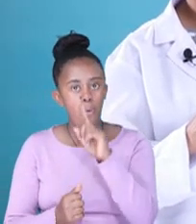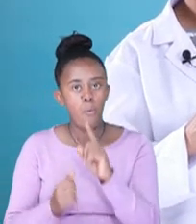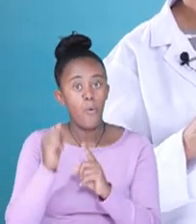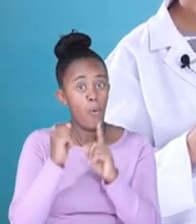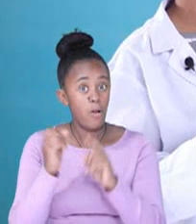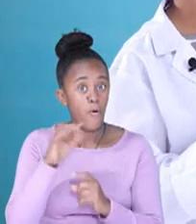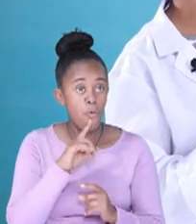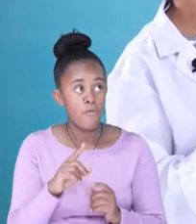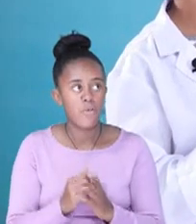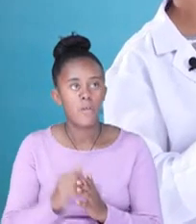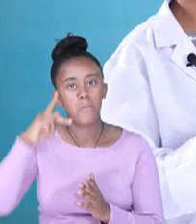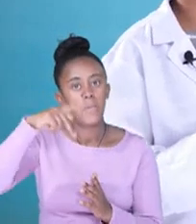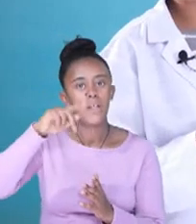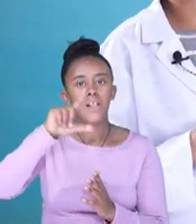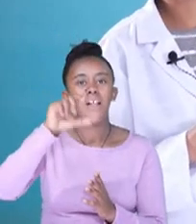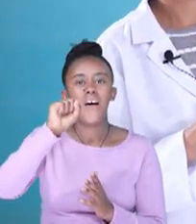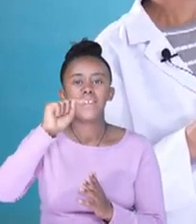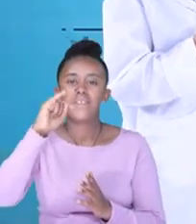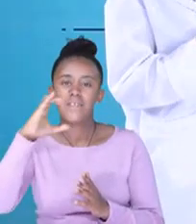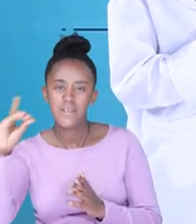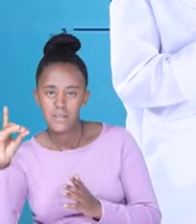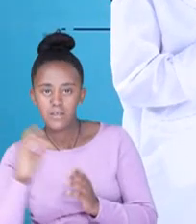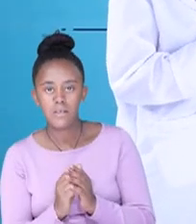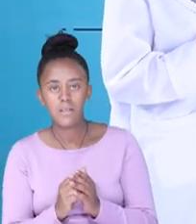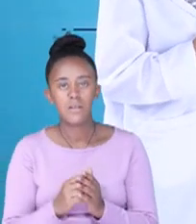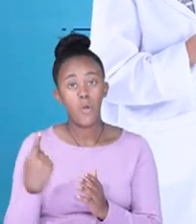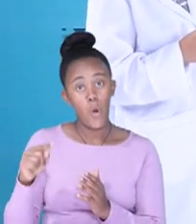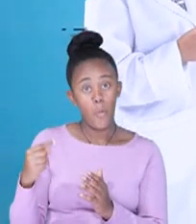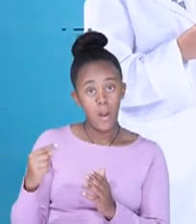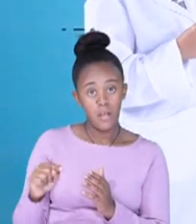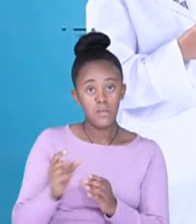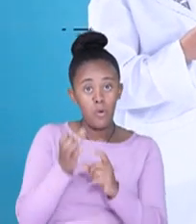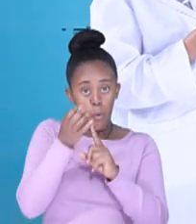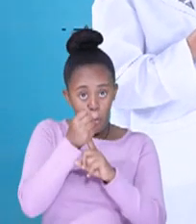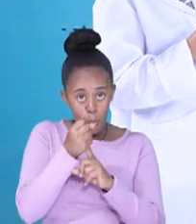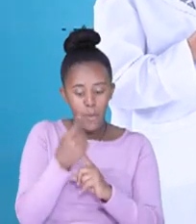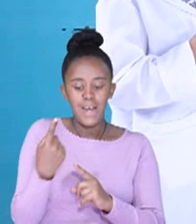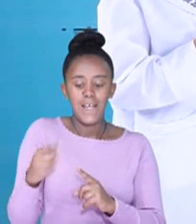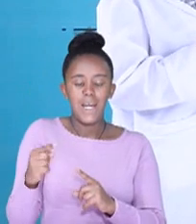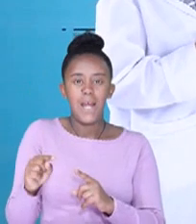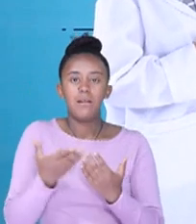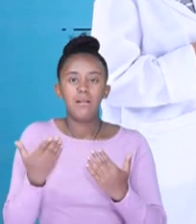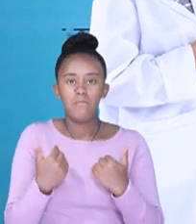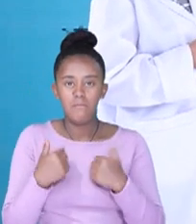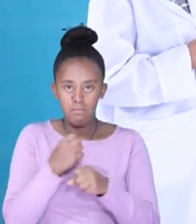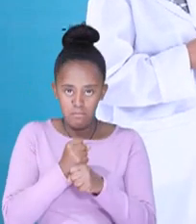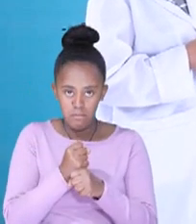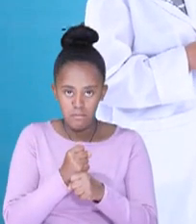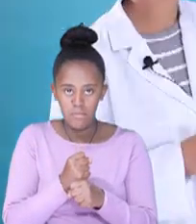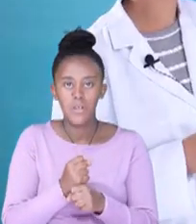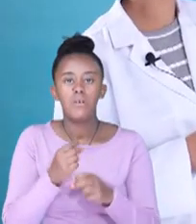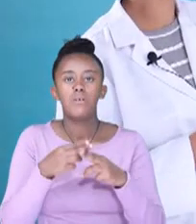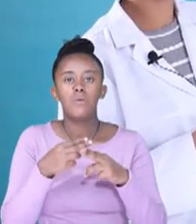of plastid known as chloroplast. Chloroplast contain green pigment. It contains green